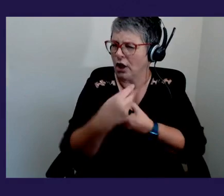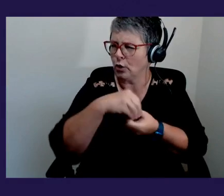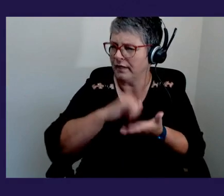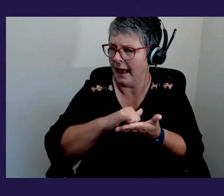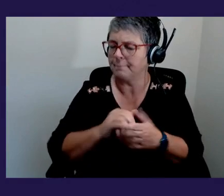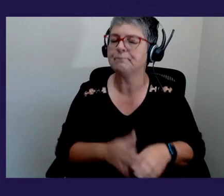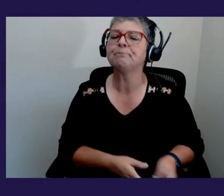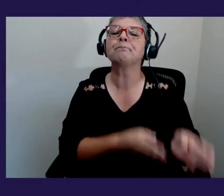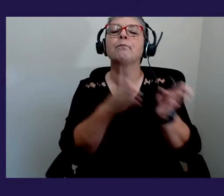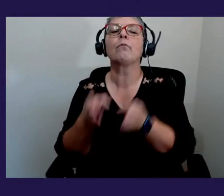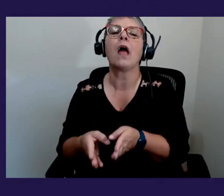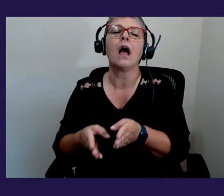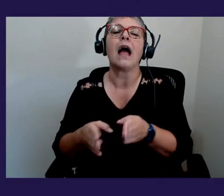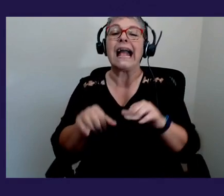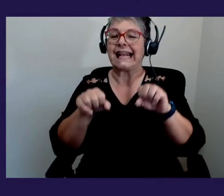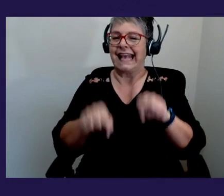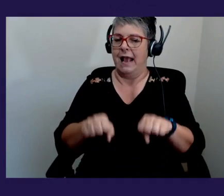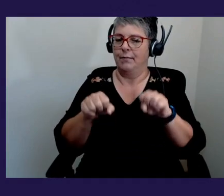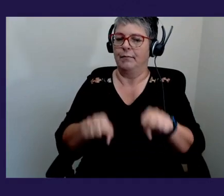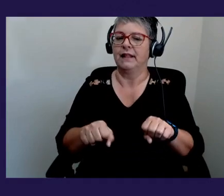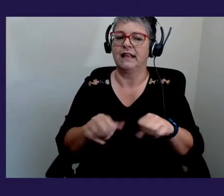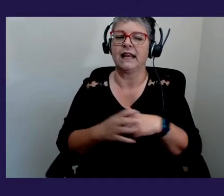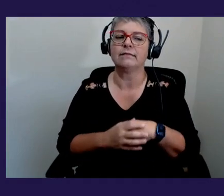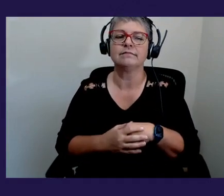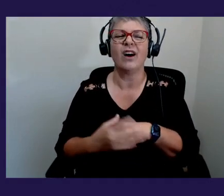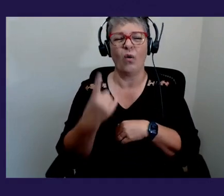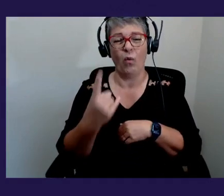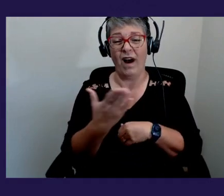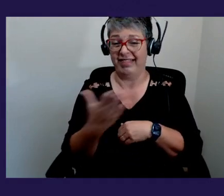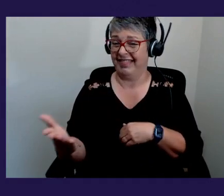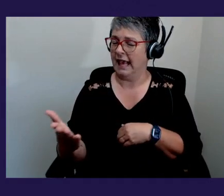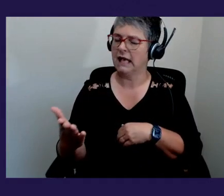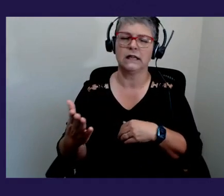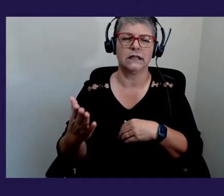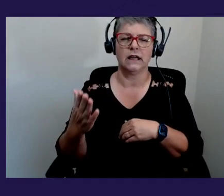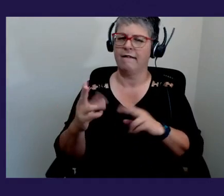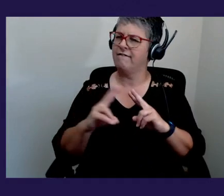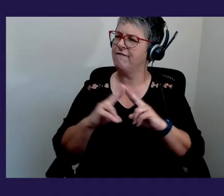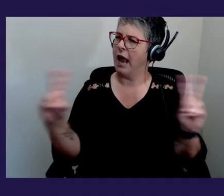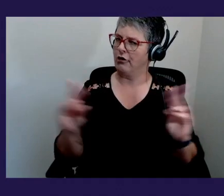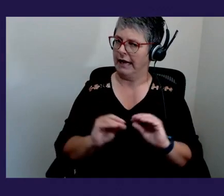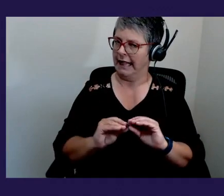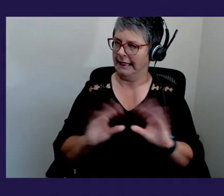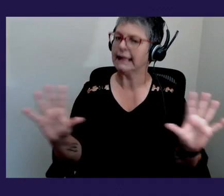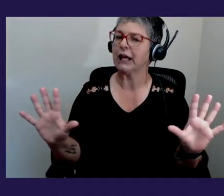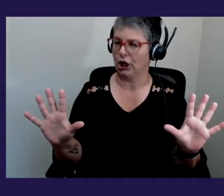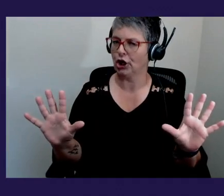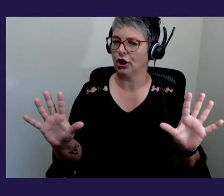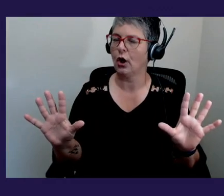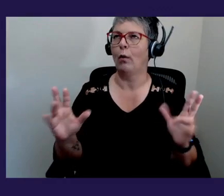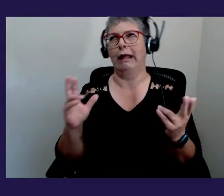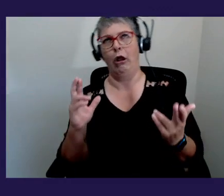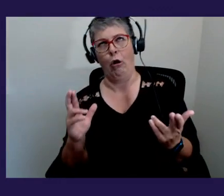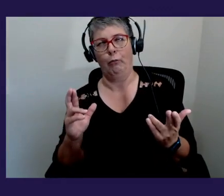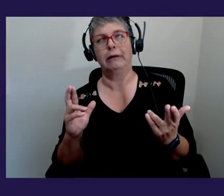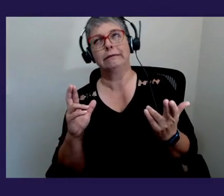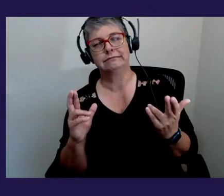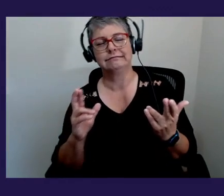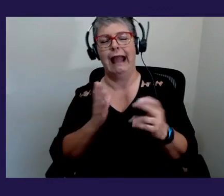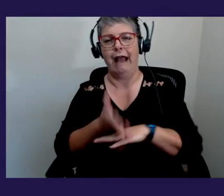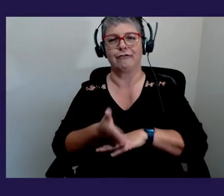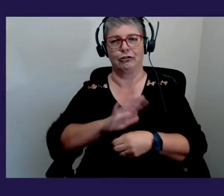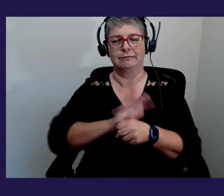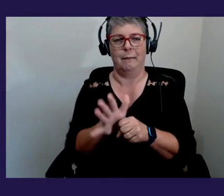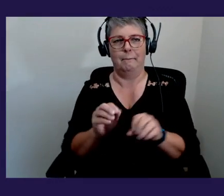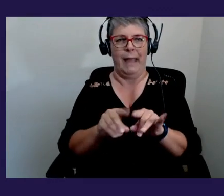Capability. One of the things that is really clear coming out of, or hopefully at some point out of the pandemic,